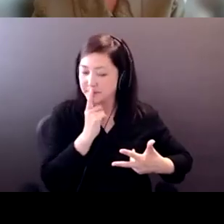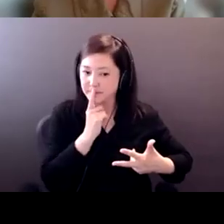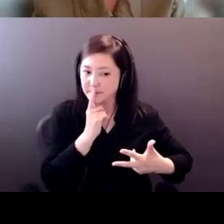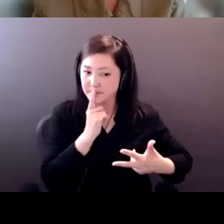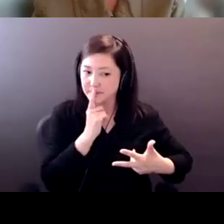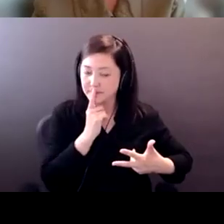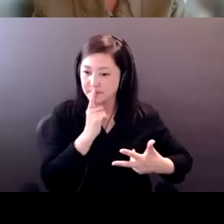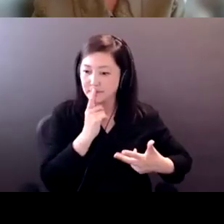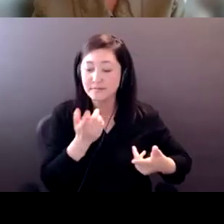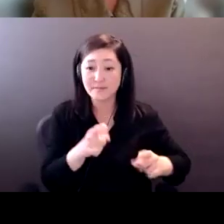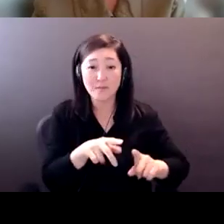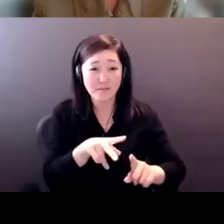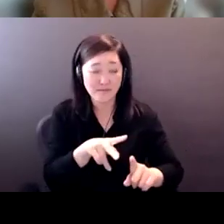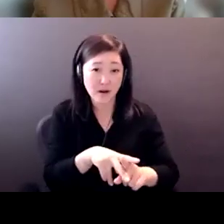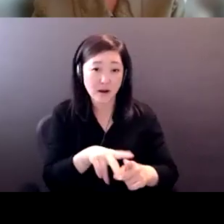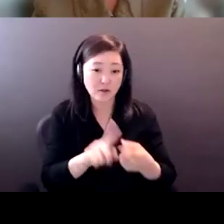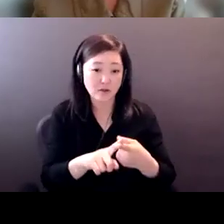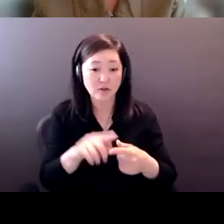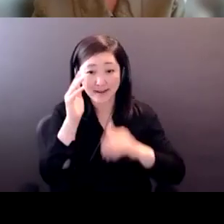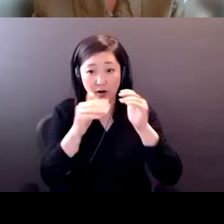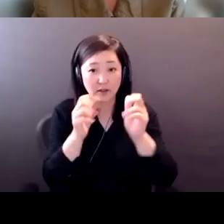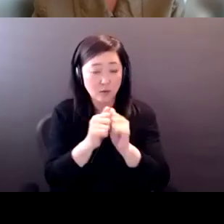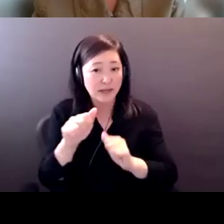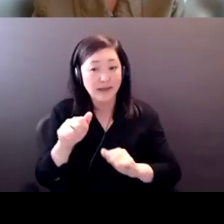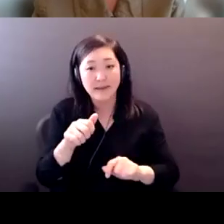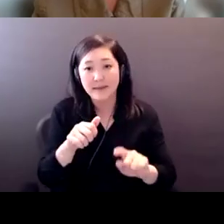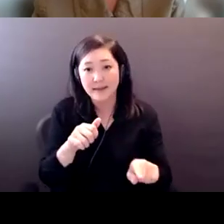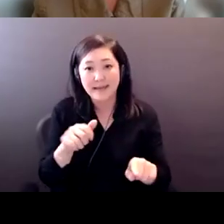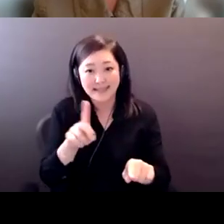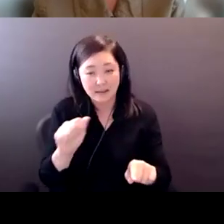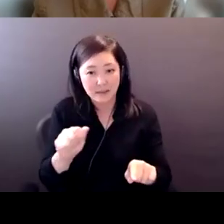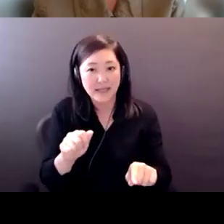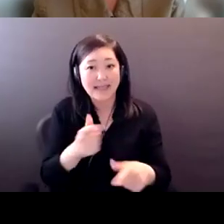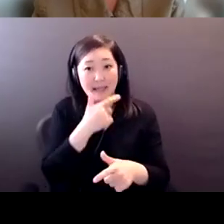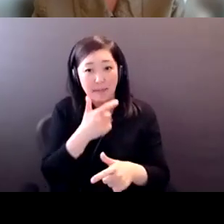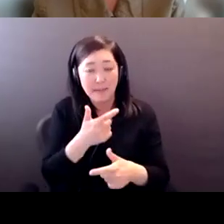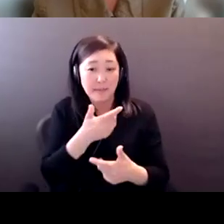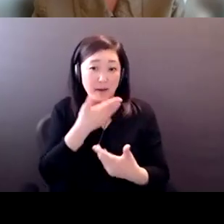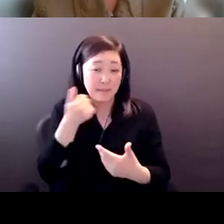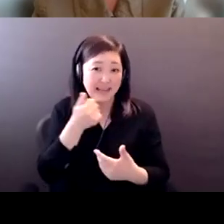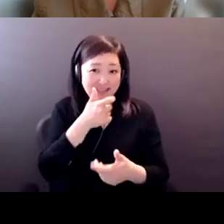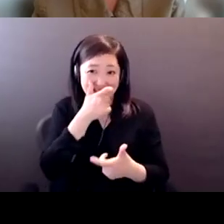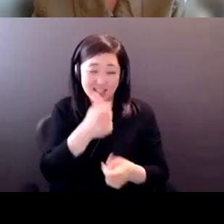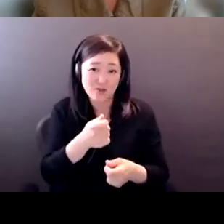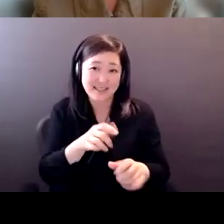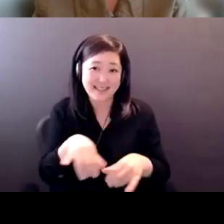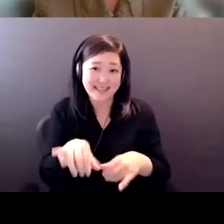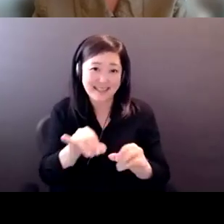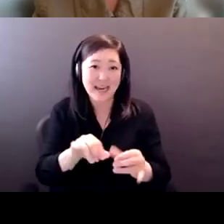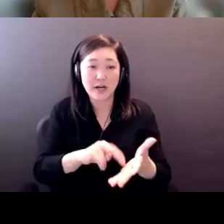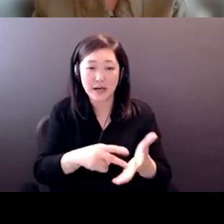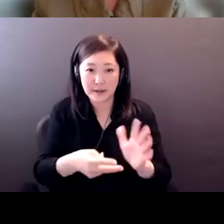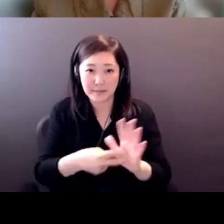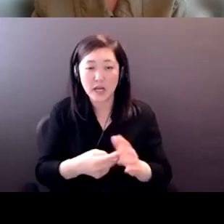Basically, when applied to adults with disabilities, the best interest standard has overwhelmingly been used to justify removing choice